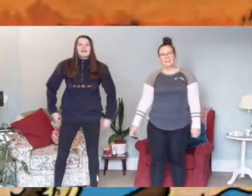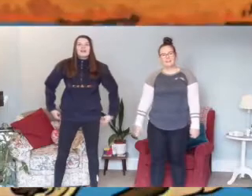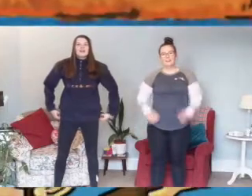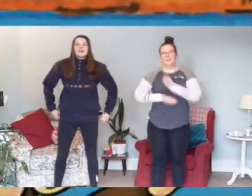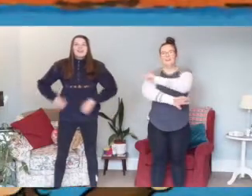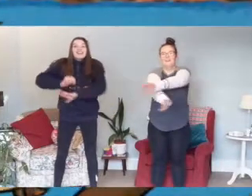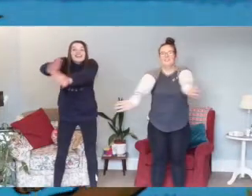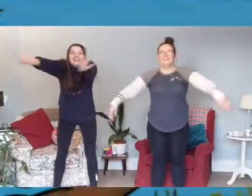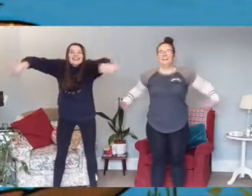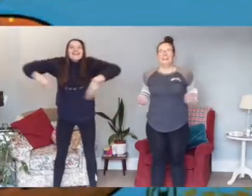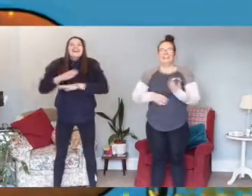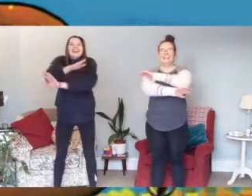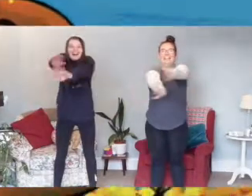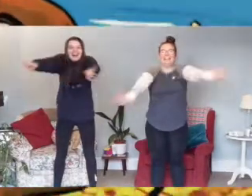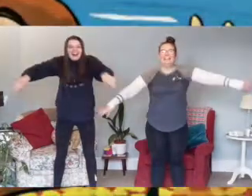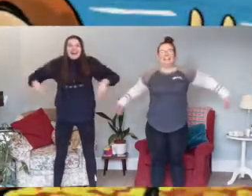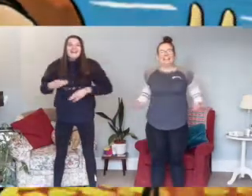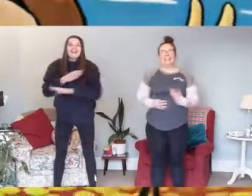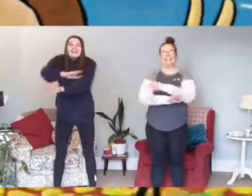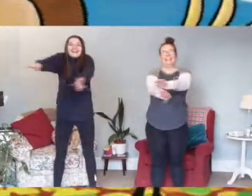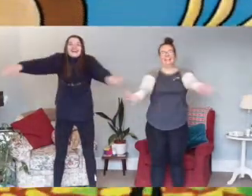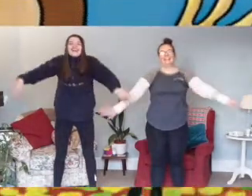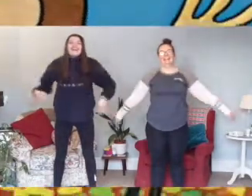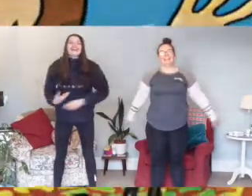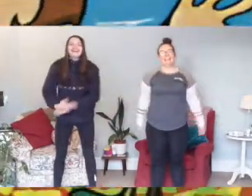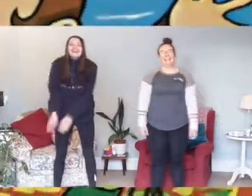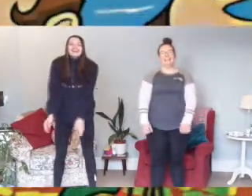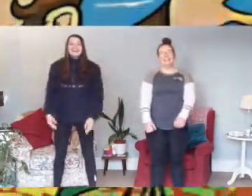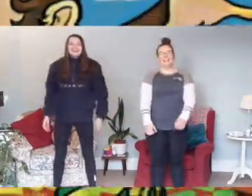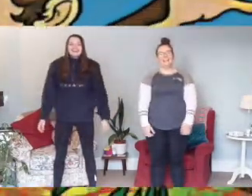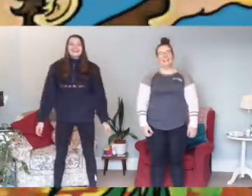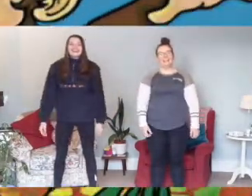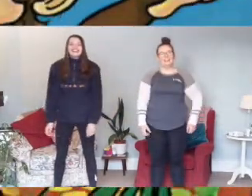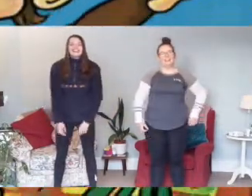into the cool pool. Then, giggling to herself, she pulled